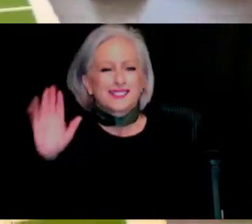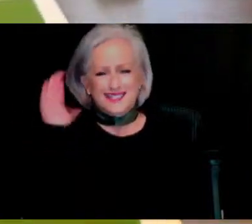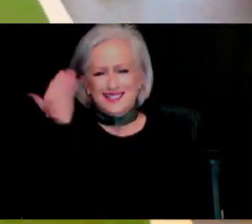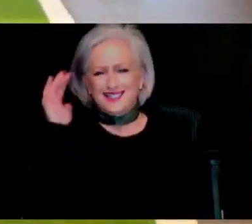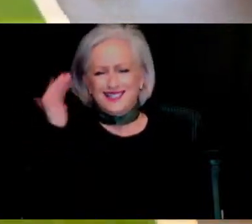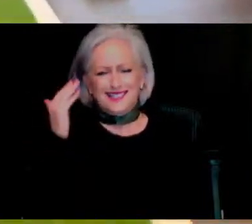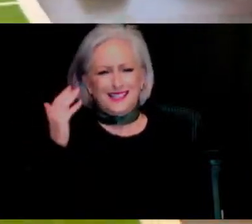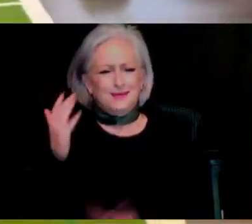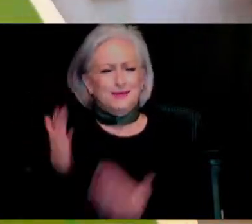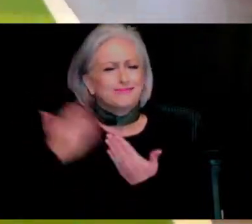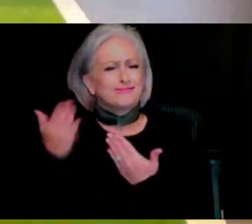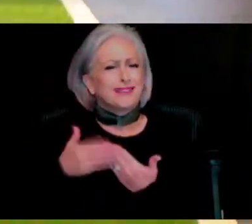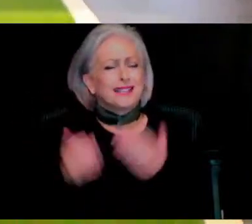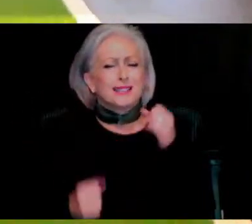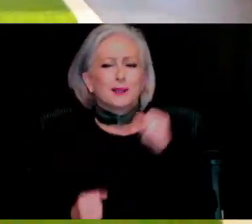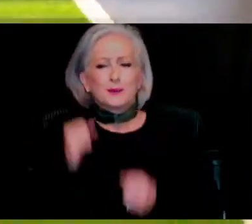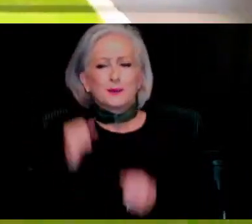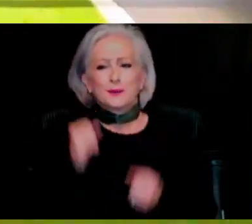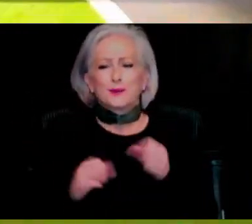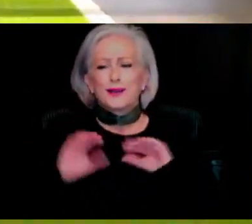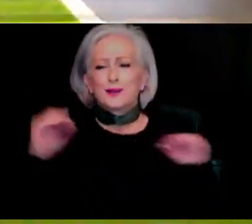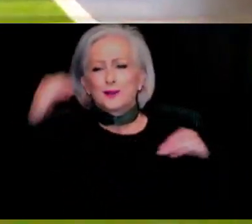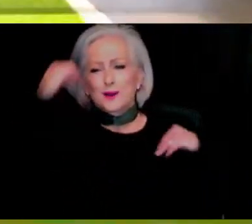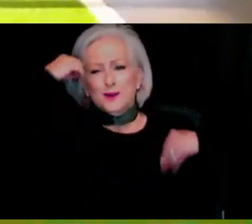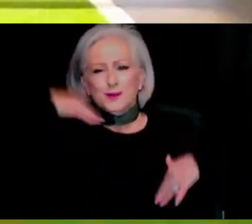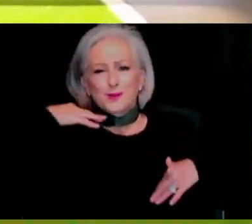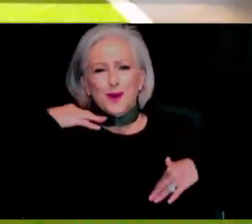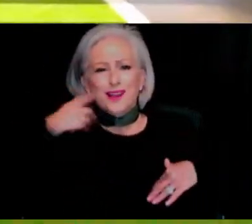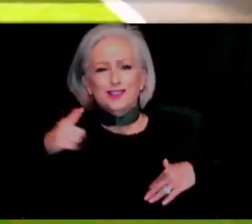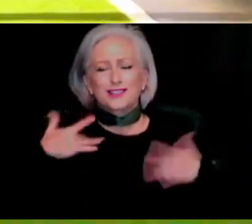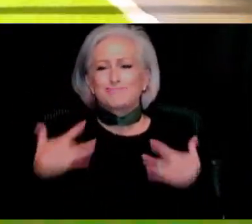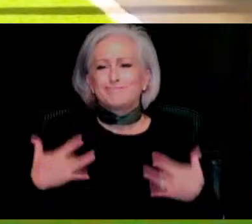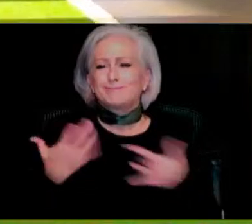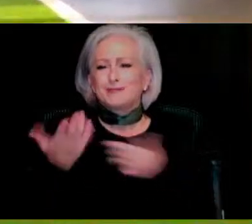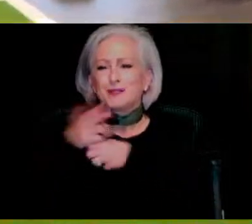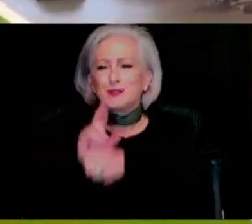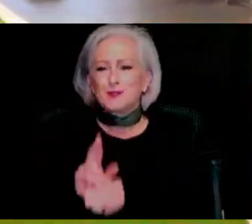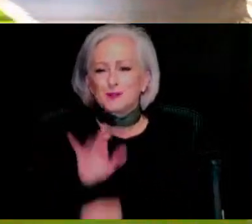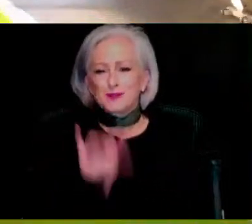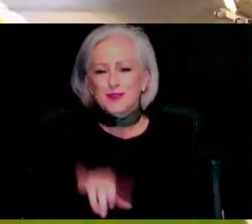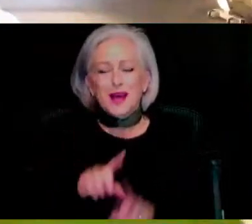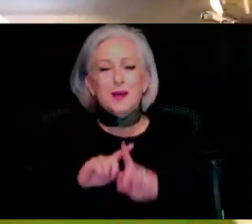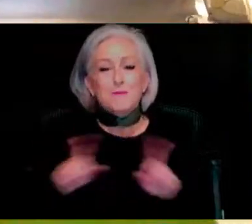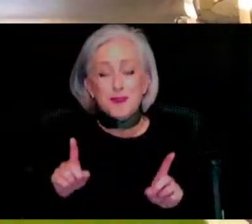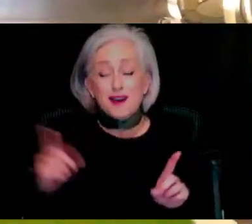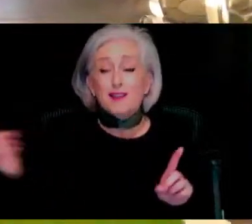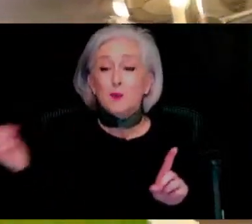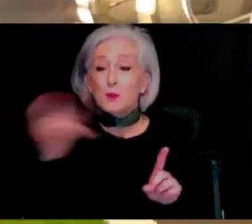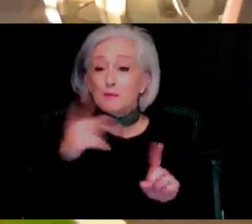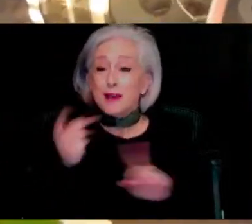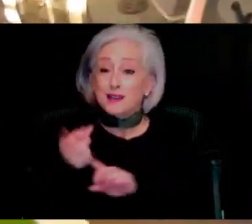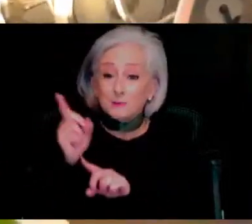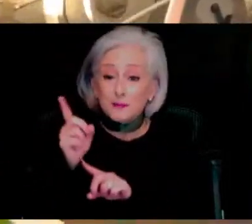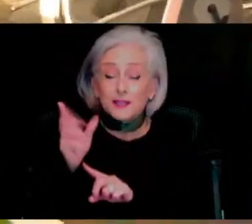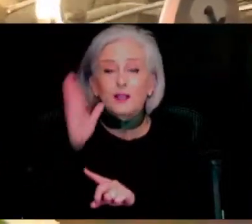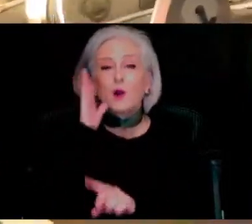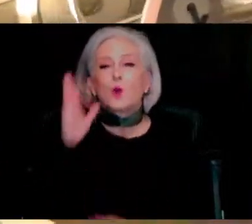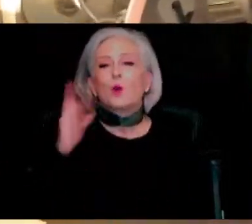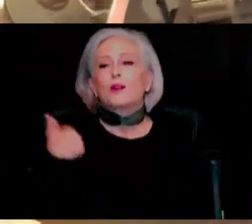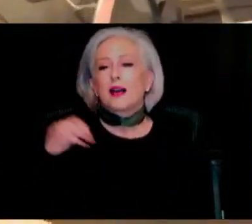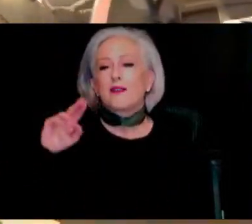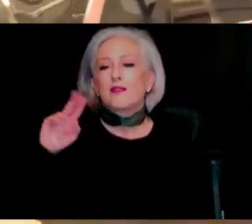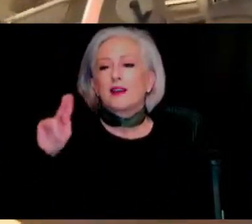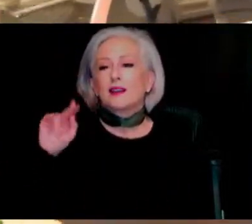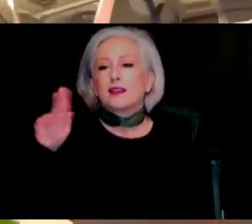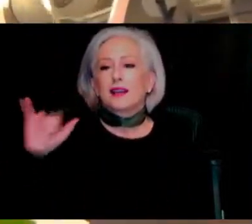the elliptical because that's her resting state of being on the elliptical. Exactly. But when we come back in a little bit, we're going to have Kelsey Engett, and we're also